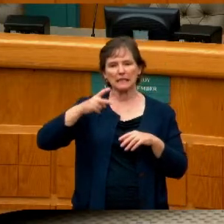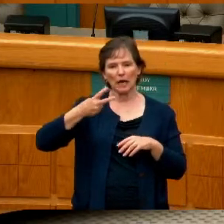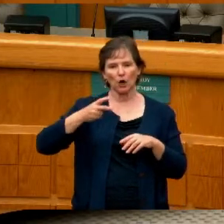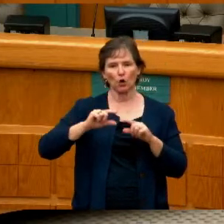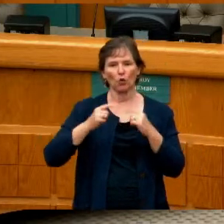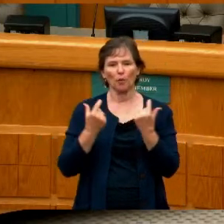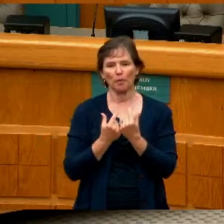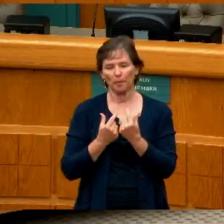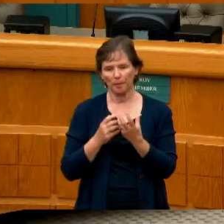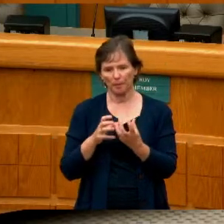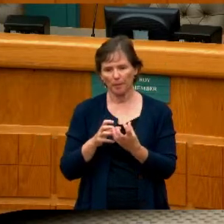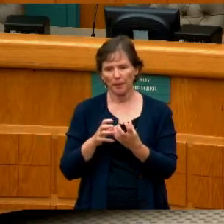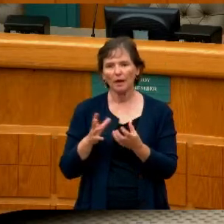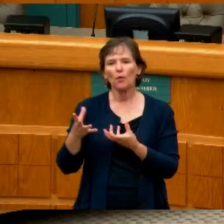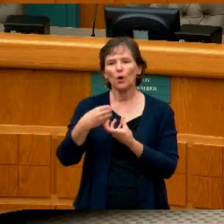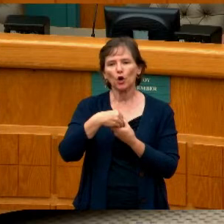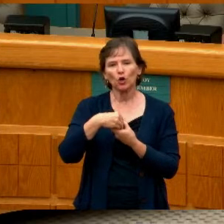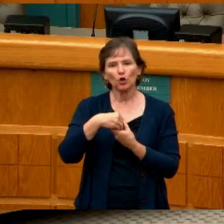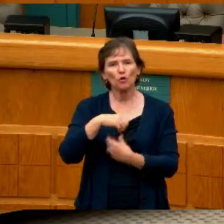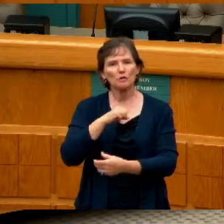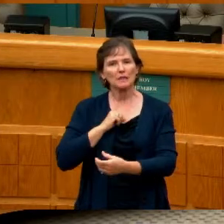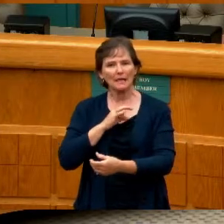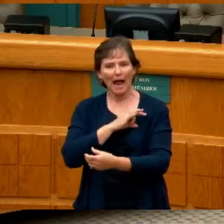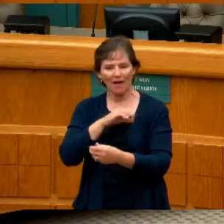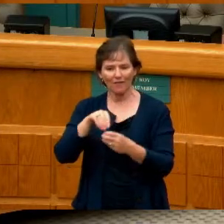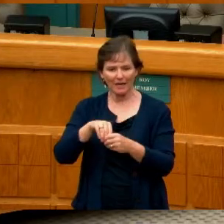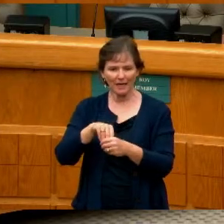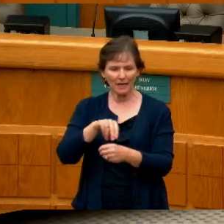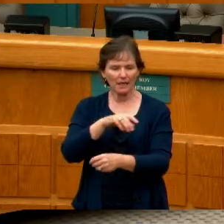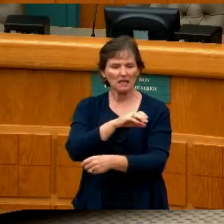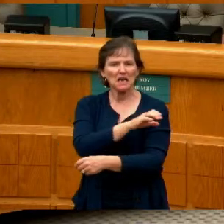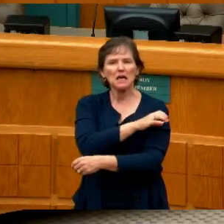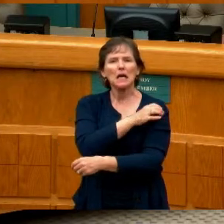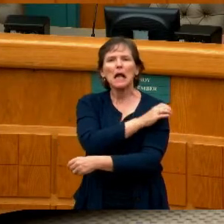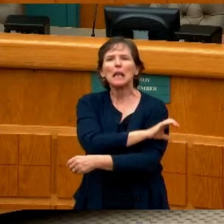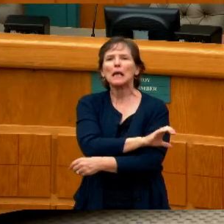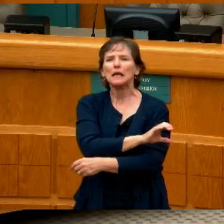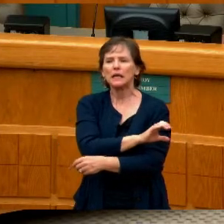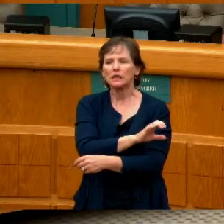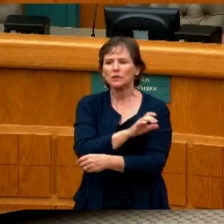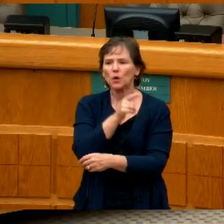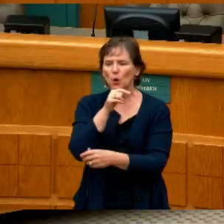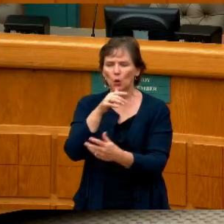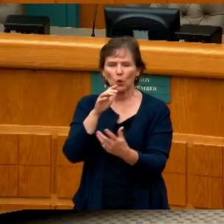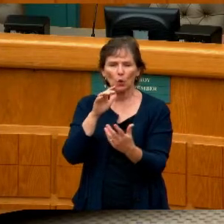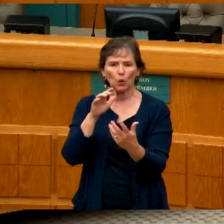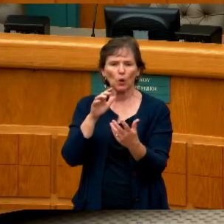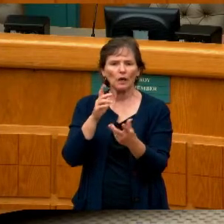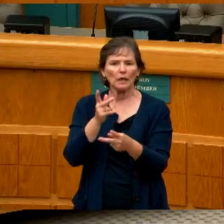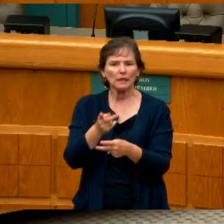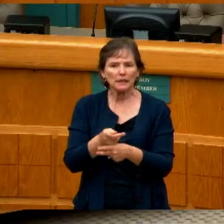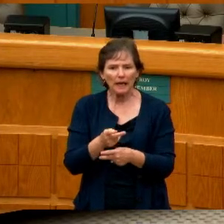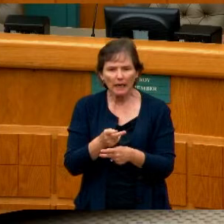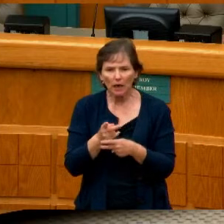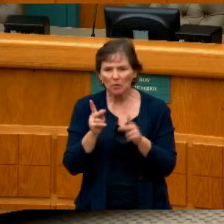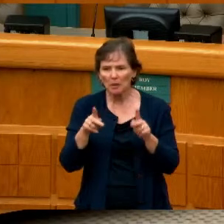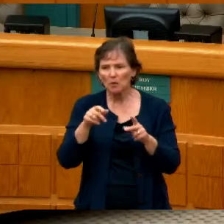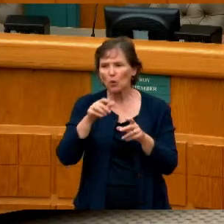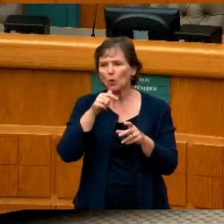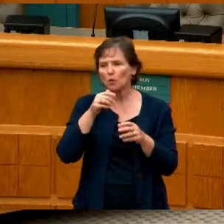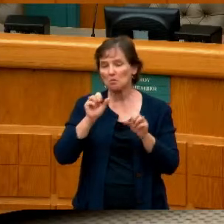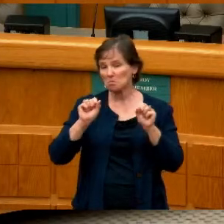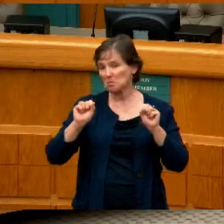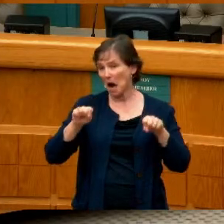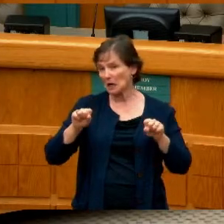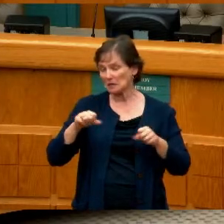second tier. This group includes, next slide. This group includes the staff in the outpatient